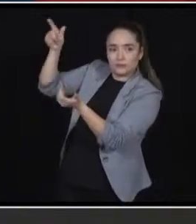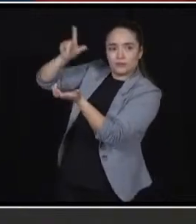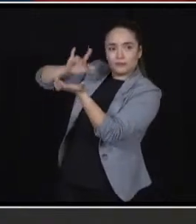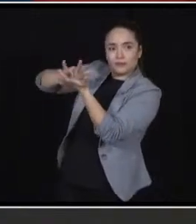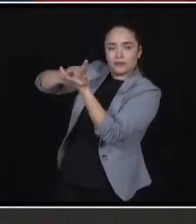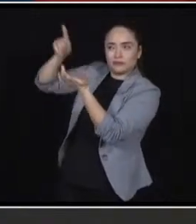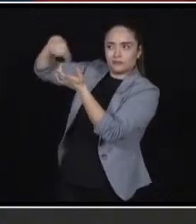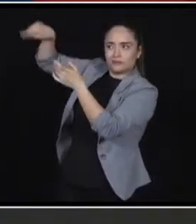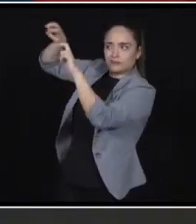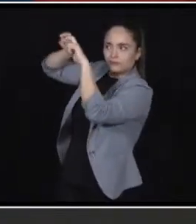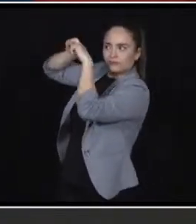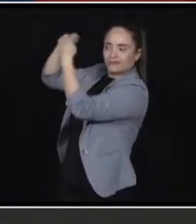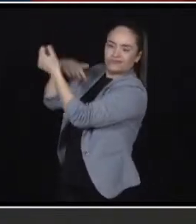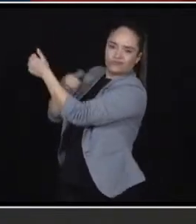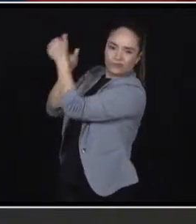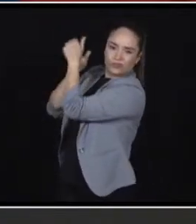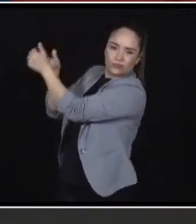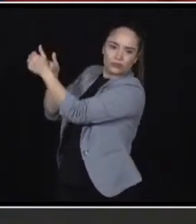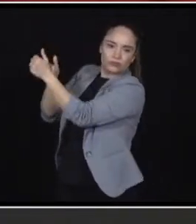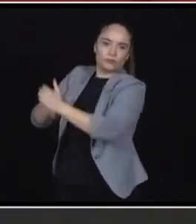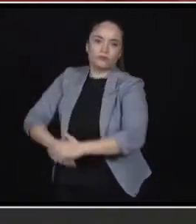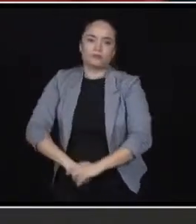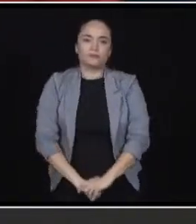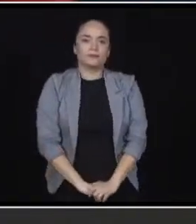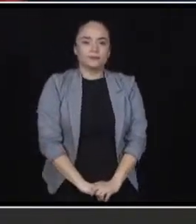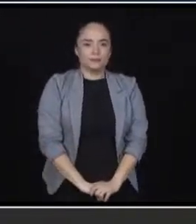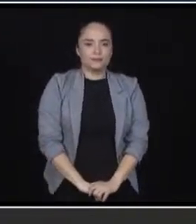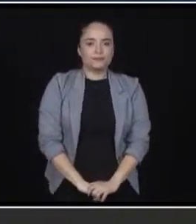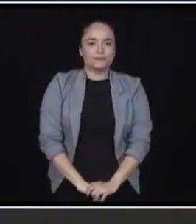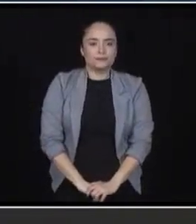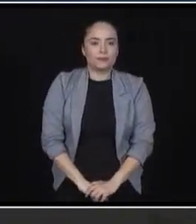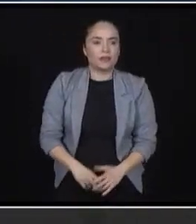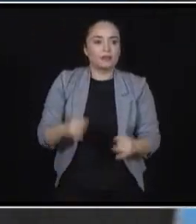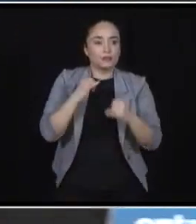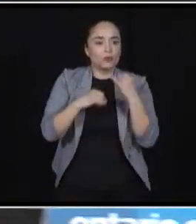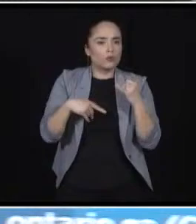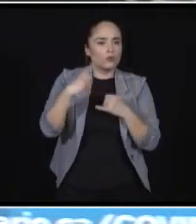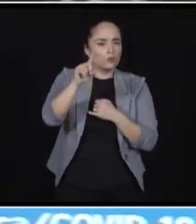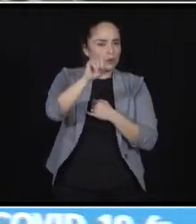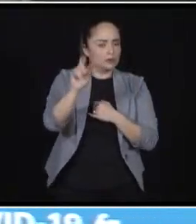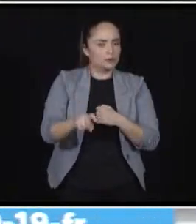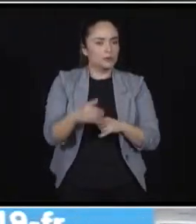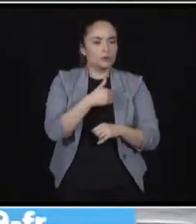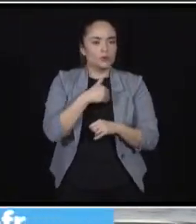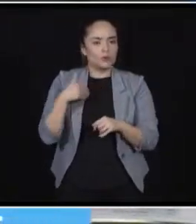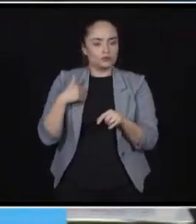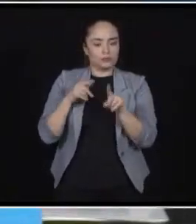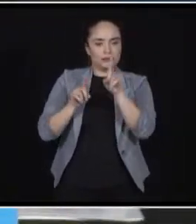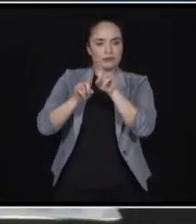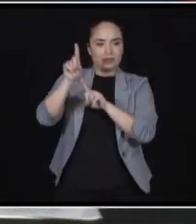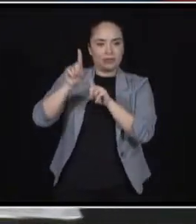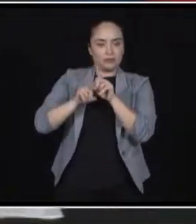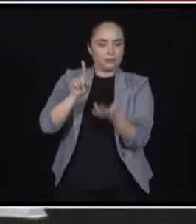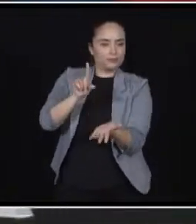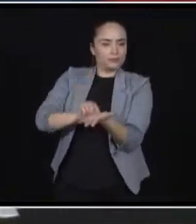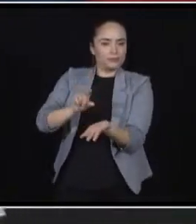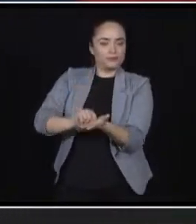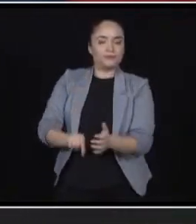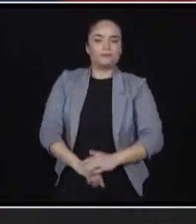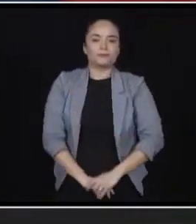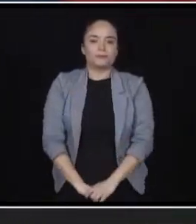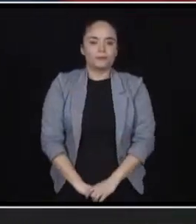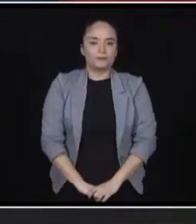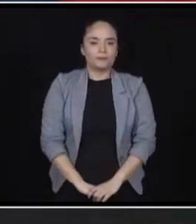question. From Rob Ferguson at the Toronto Star. Please go ahead. Hi, Premier. Just